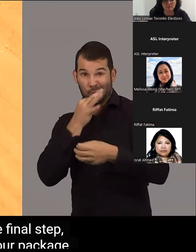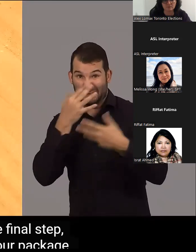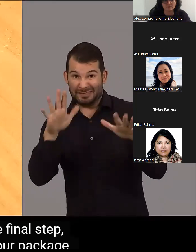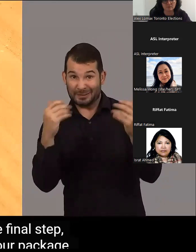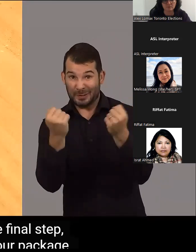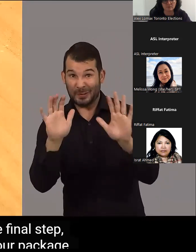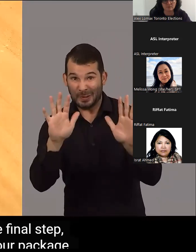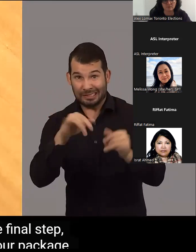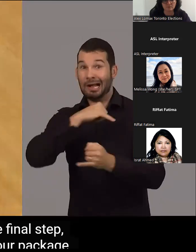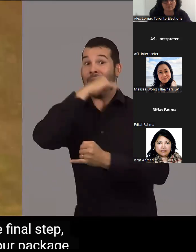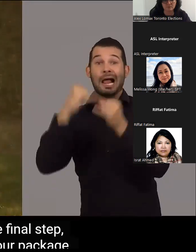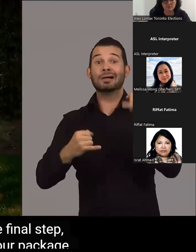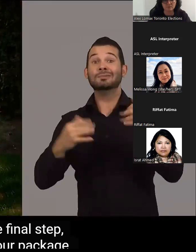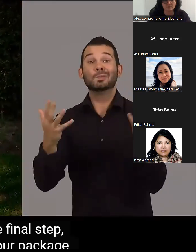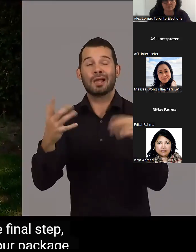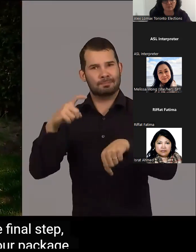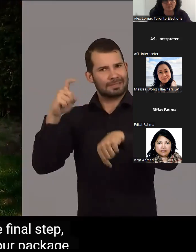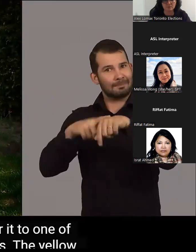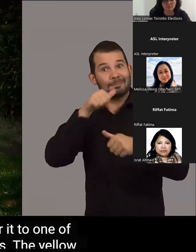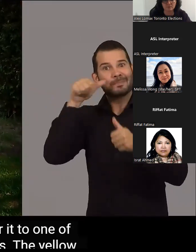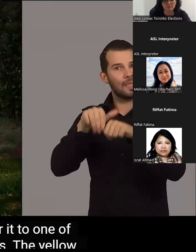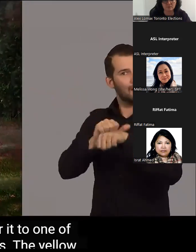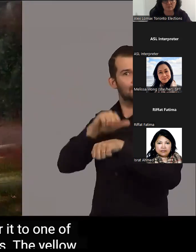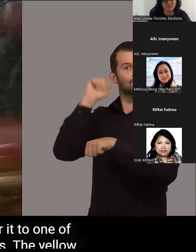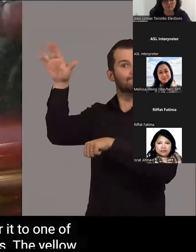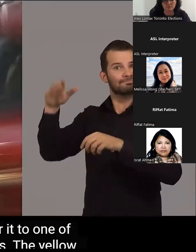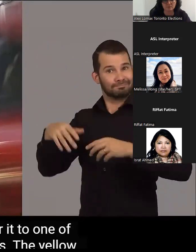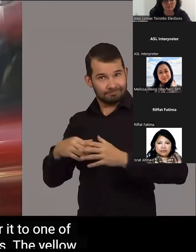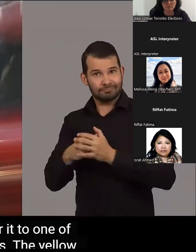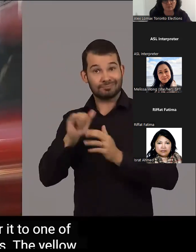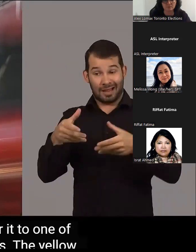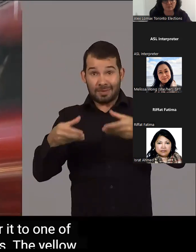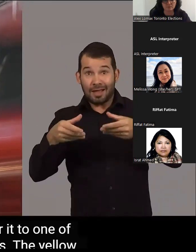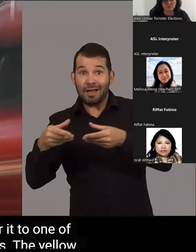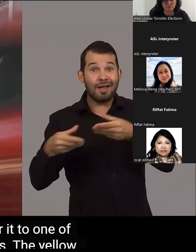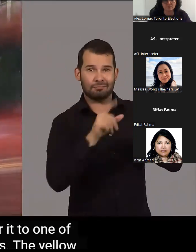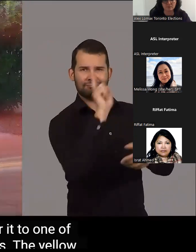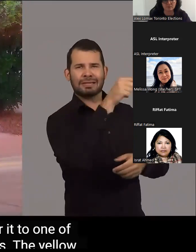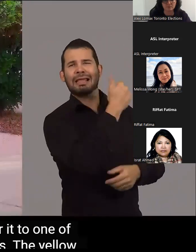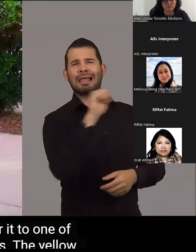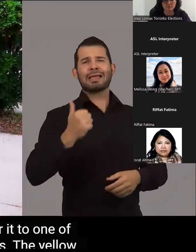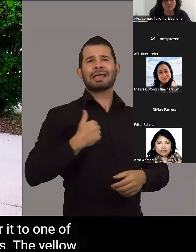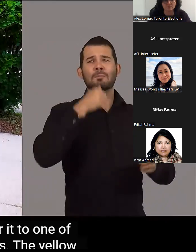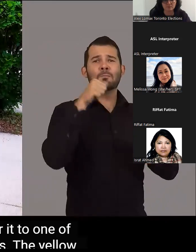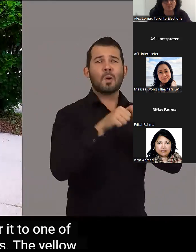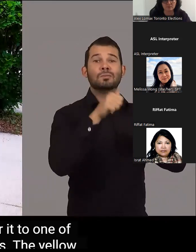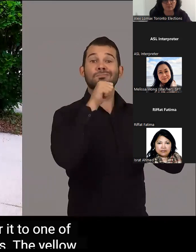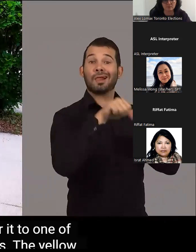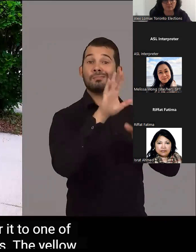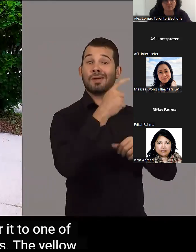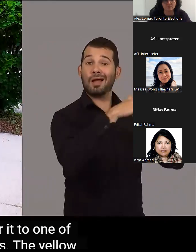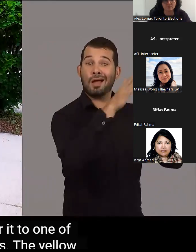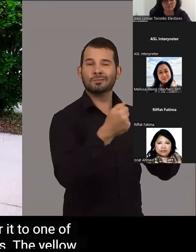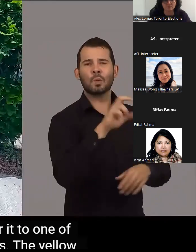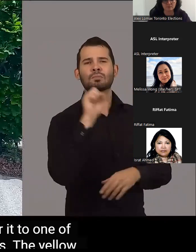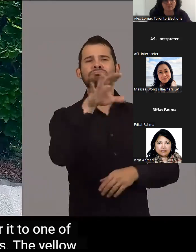step. It's time to mail your package. Take your package to any Canada Post mailbox or deliver it to one of the yellow Toronto Elections